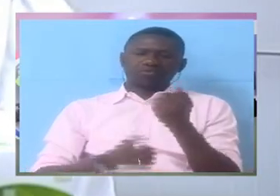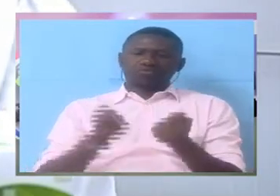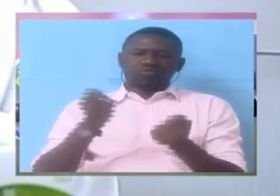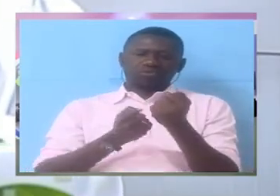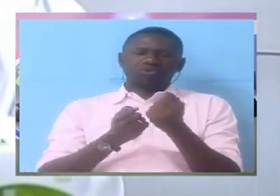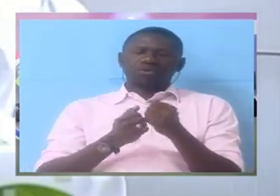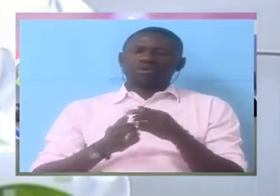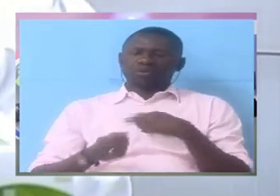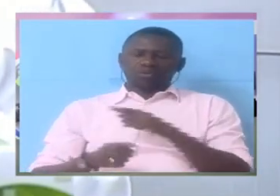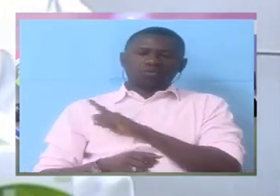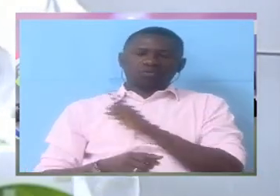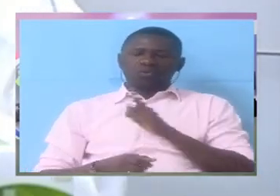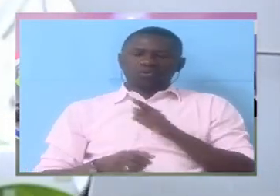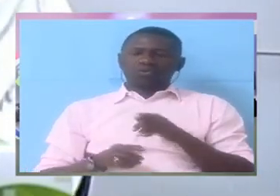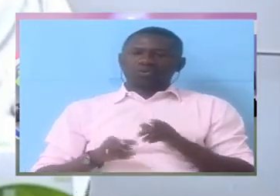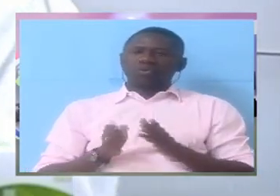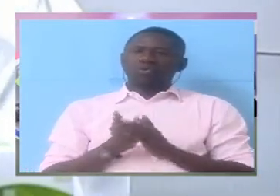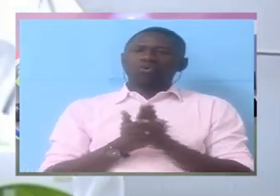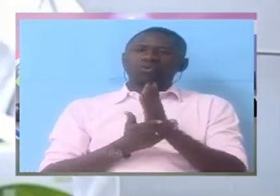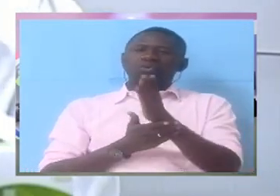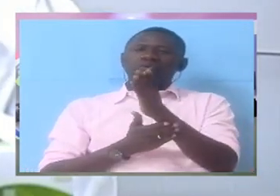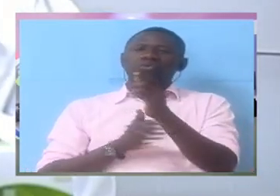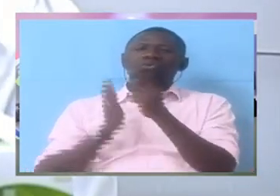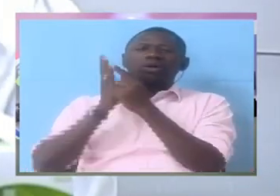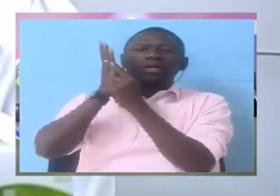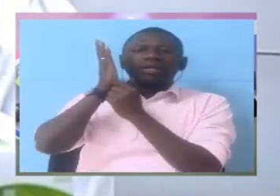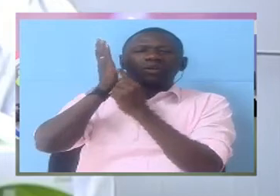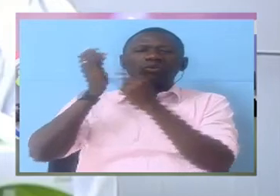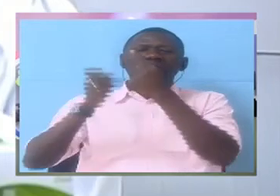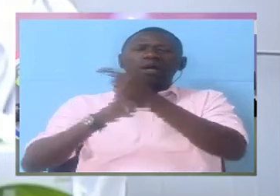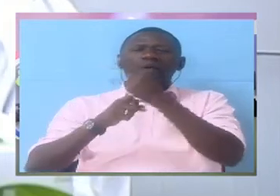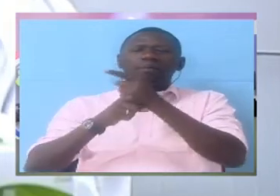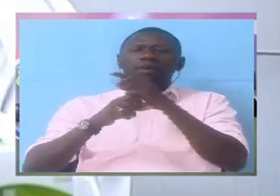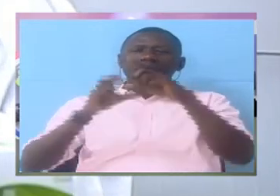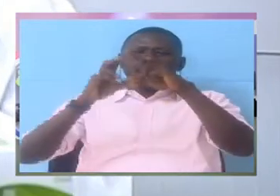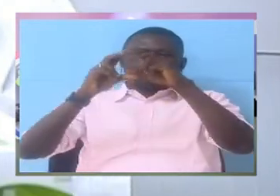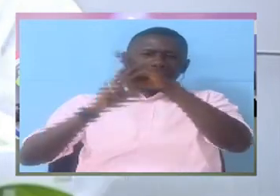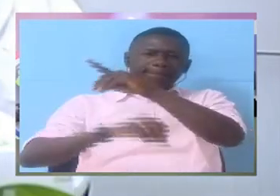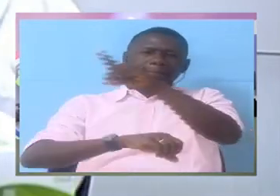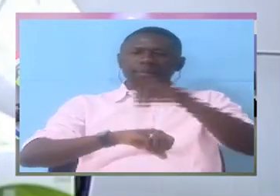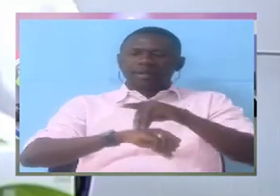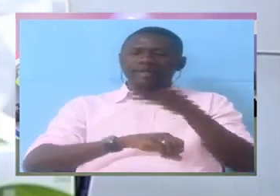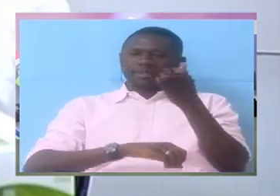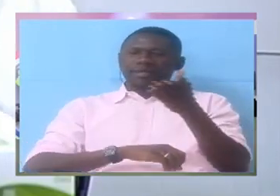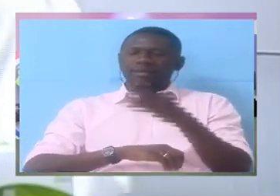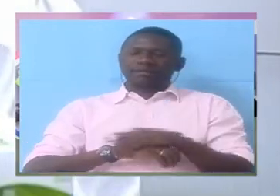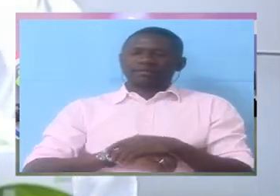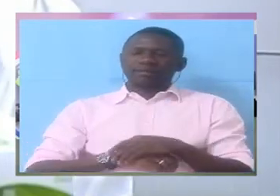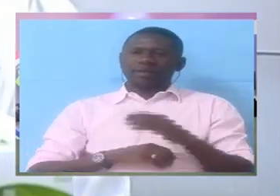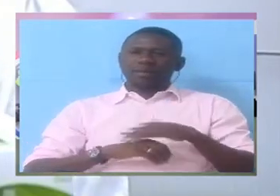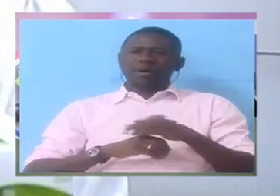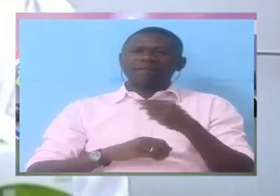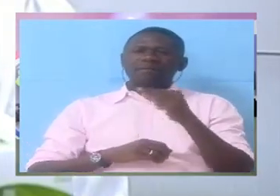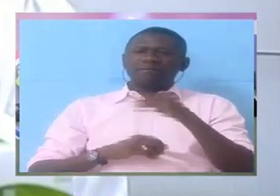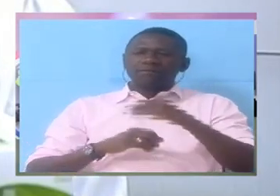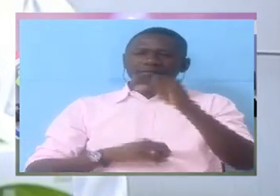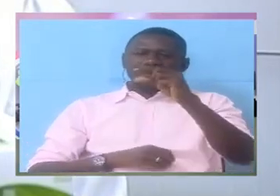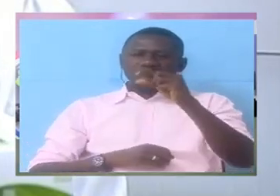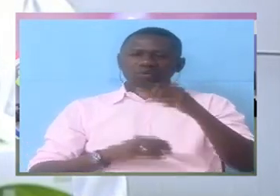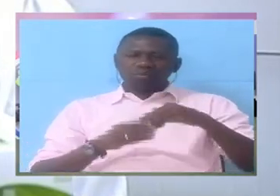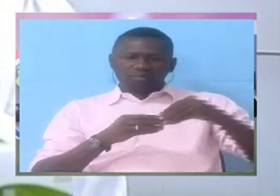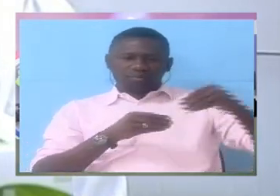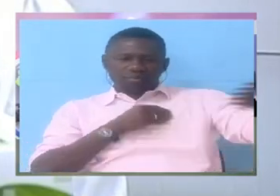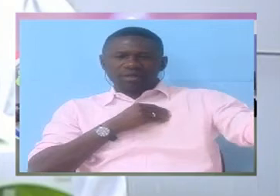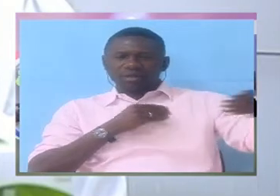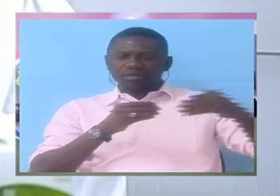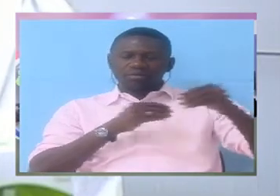we also continue to Radio Gambia. Delfanal tententa wanyale kata Radio Gambia. Few meters before Radio Gambia. Bitar danta doron janimbe